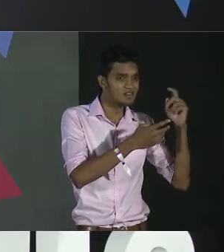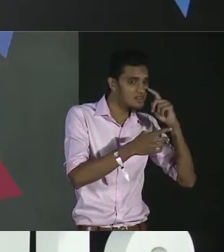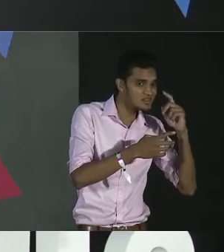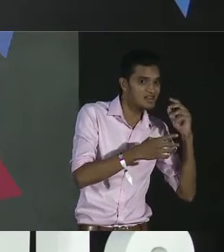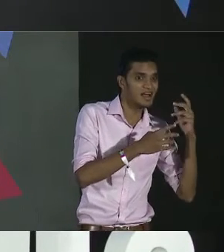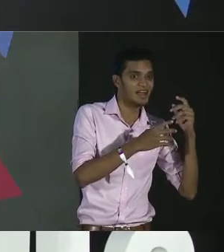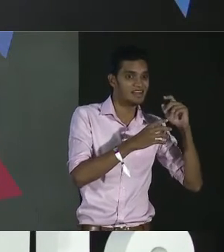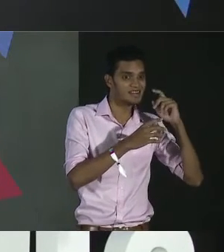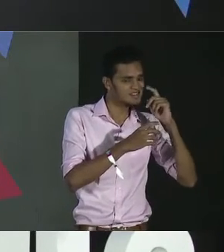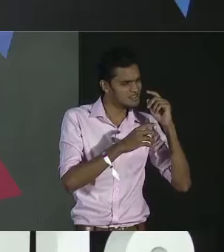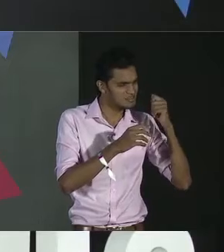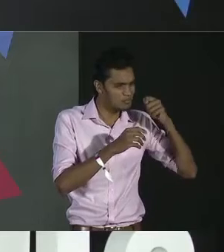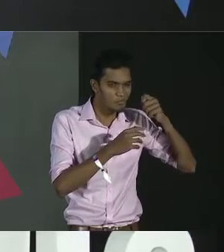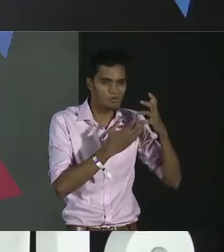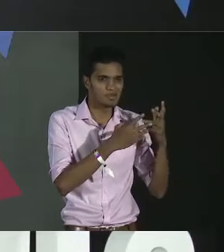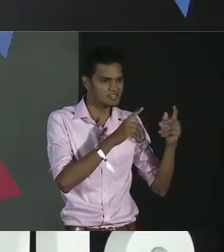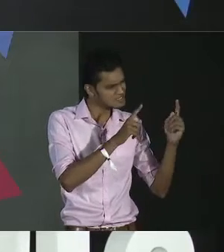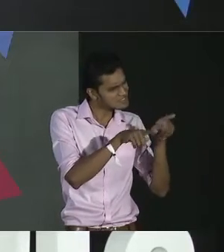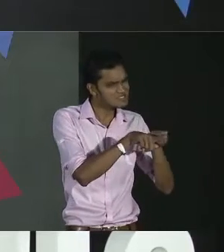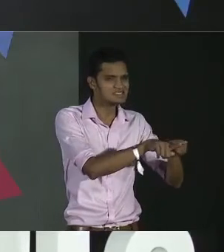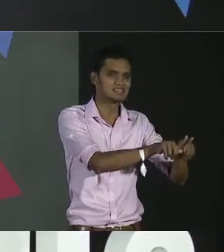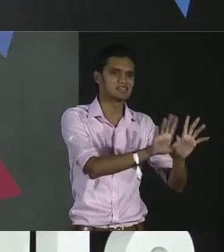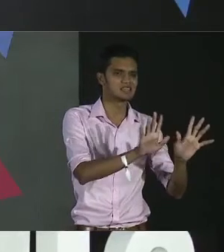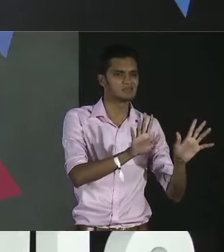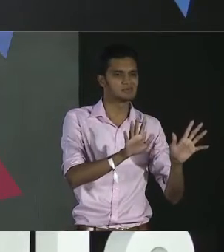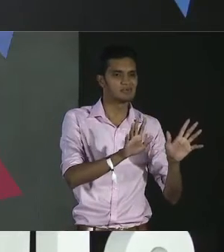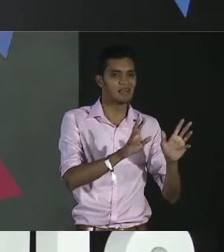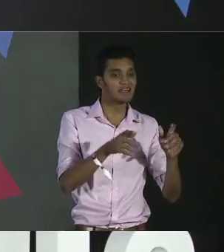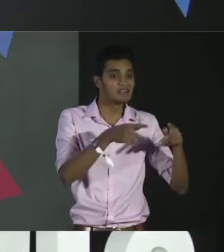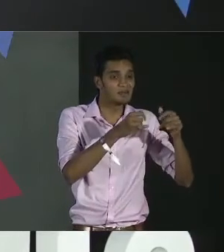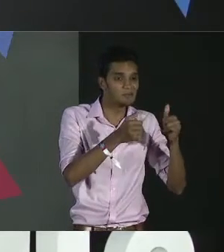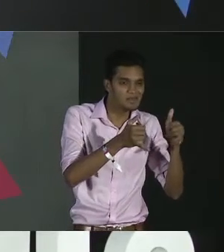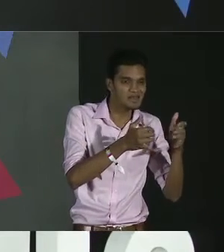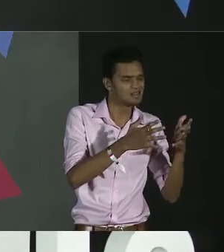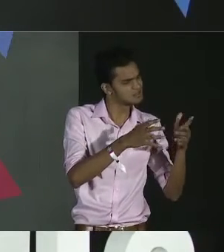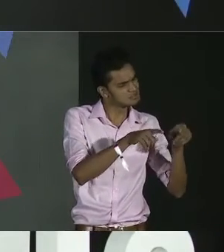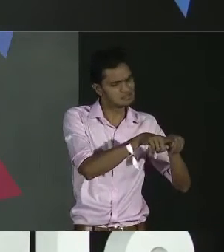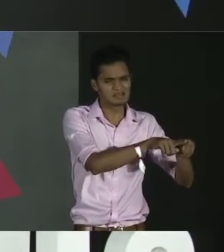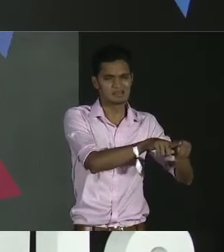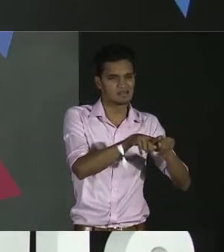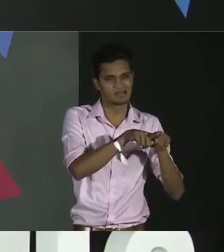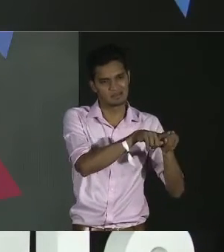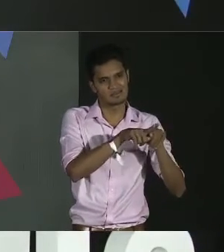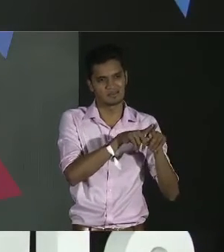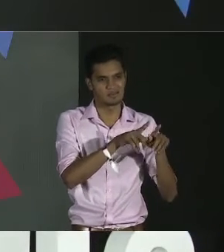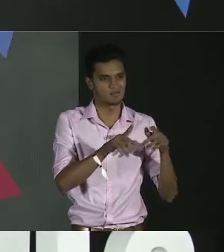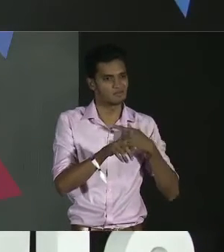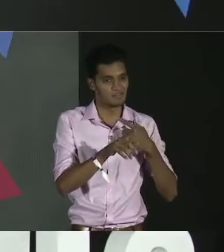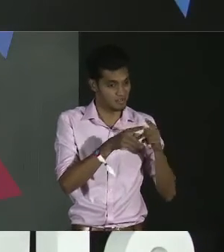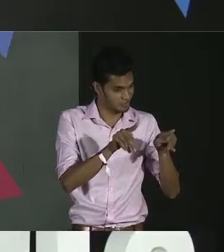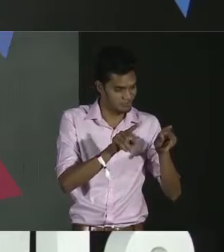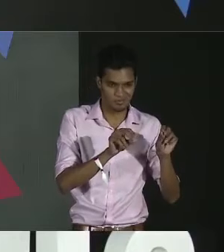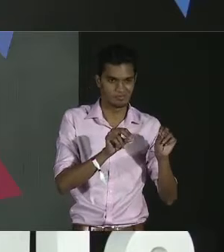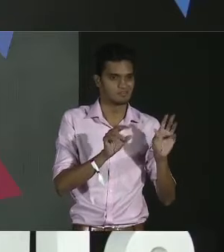foosball with treated me no differently, teasing me like normal if I sucked. Now, everything was going well at